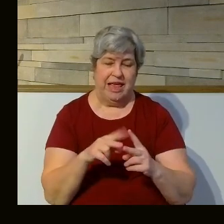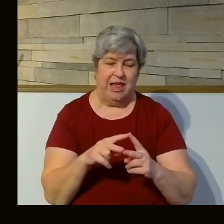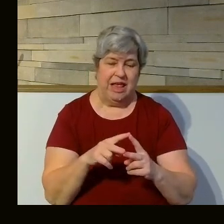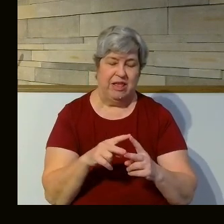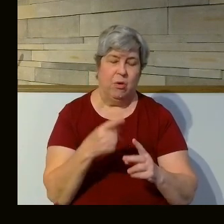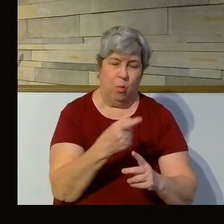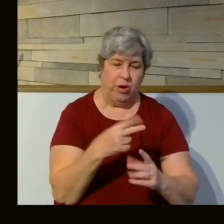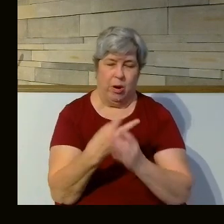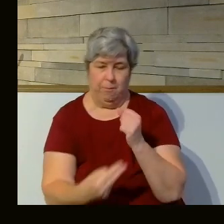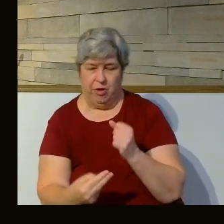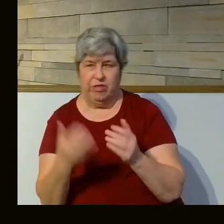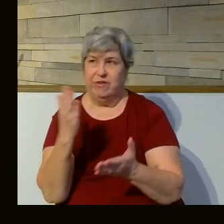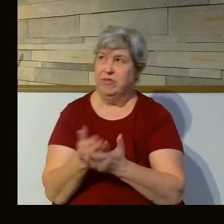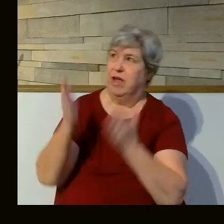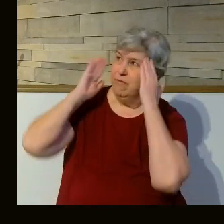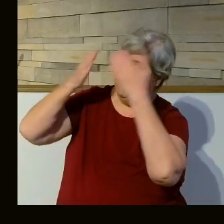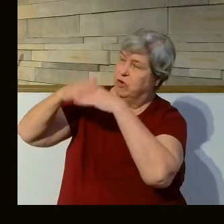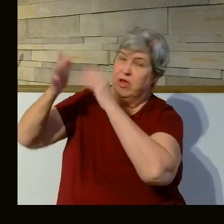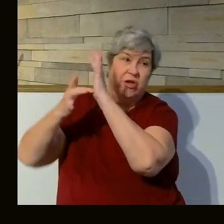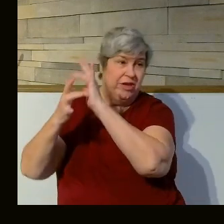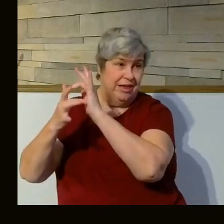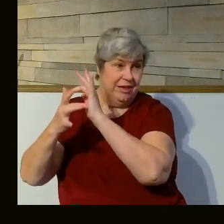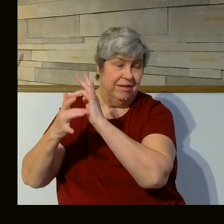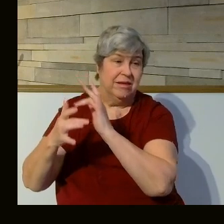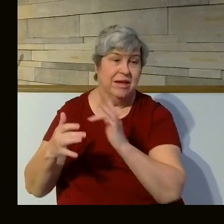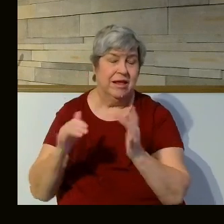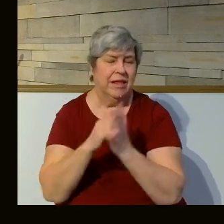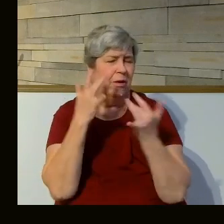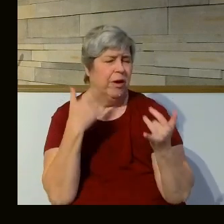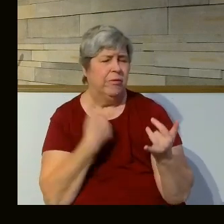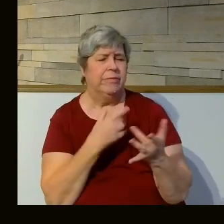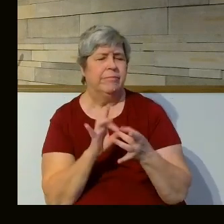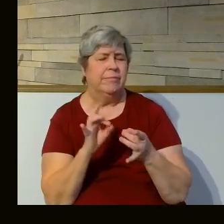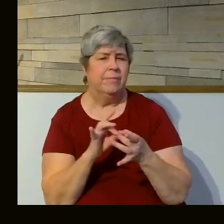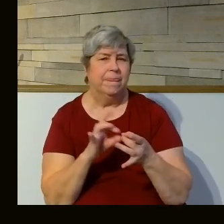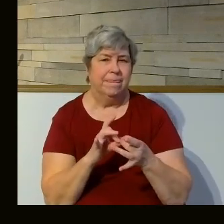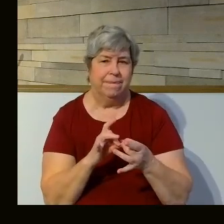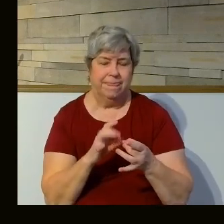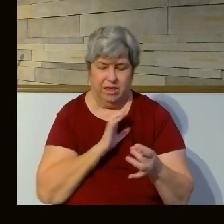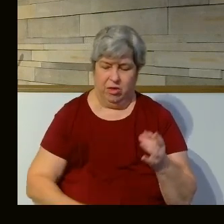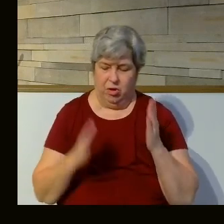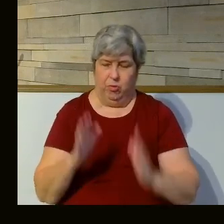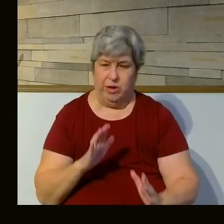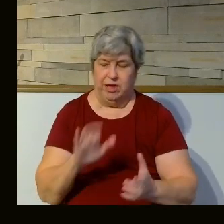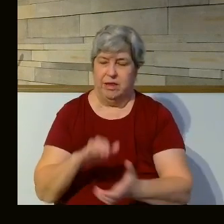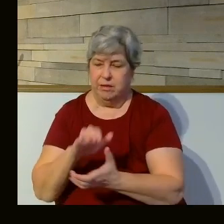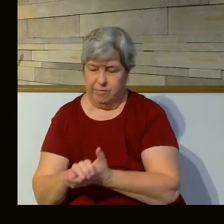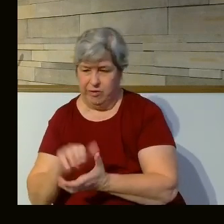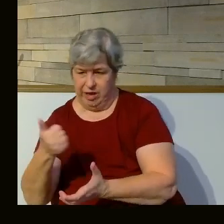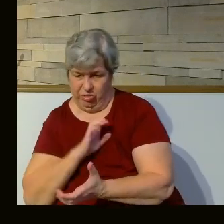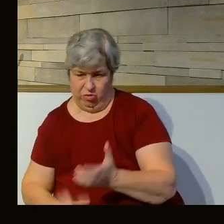first in their lives. That's what divorce means. And so that's why we say what? Christians marry